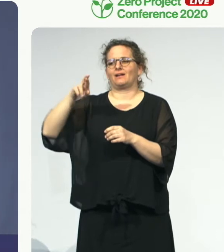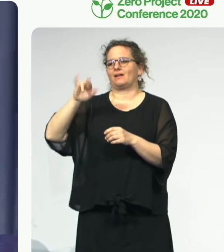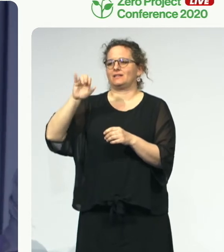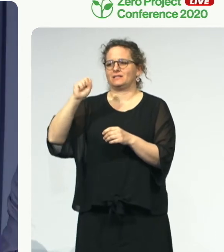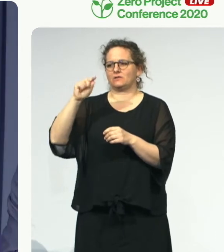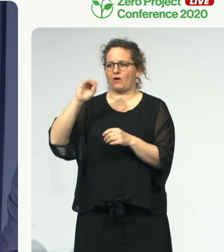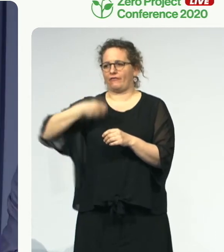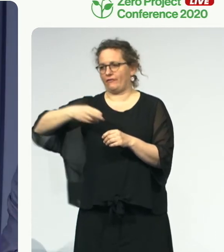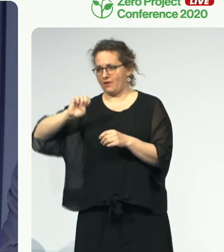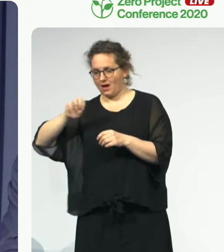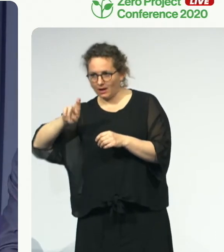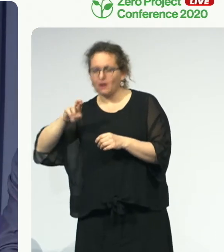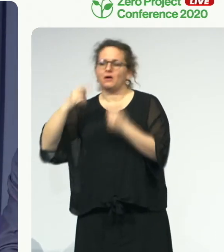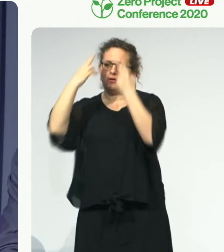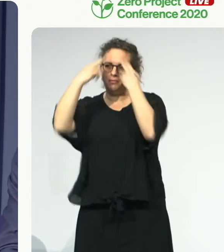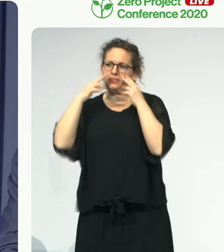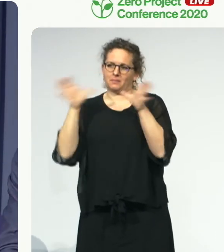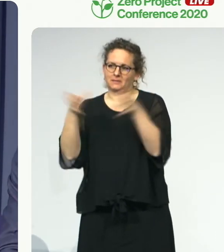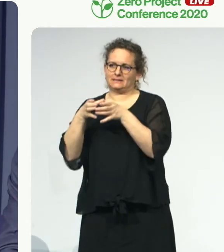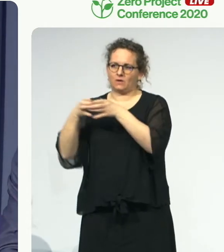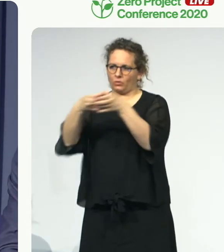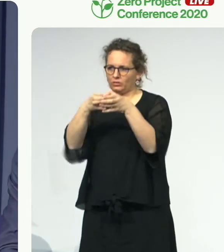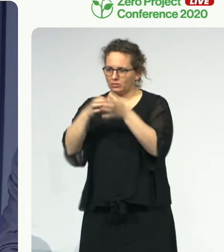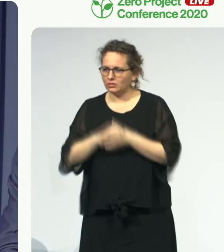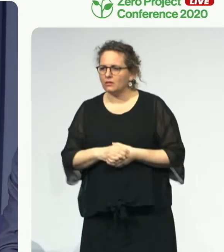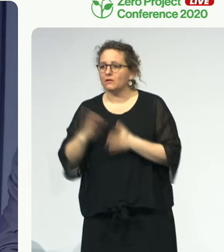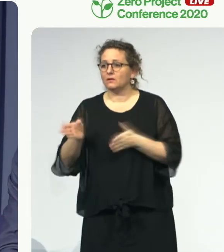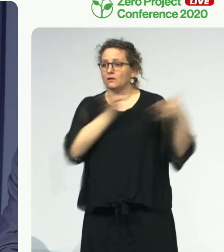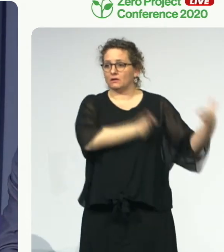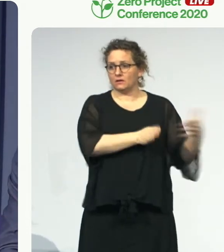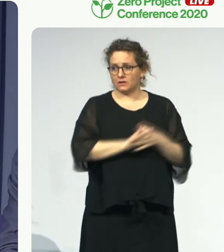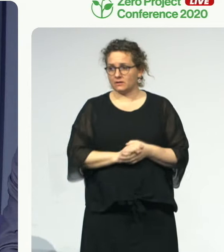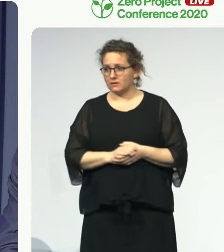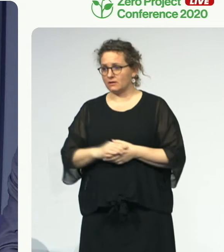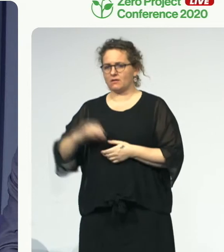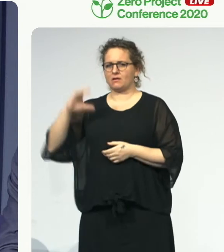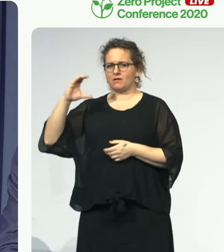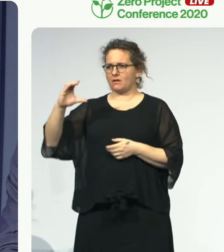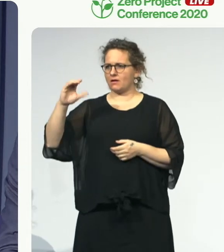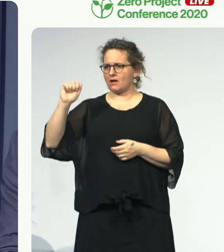Good afternoon, everyone. My name is Cailin Campbell, and I'm the development coordinator at ADISA.